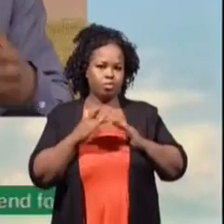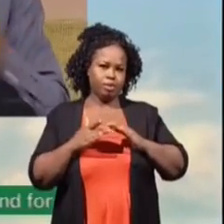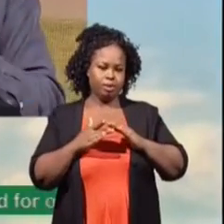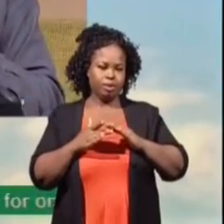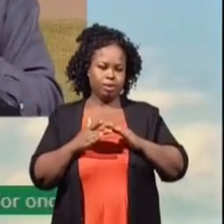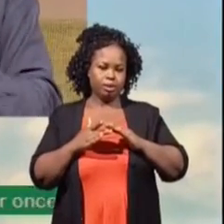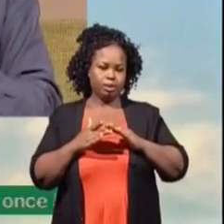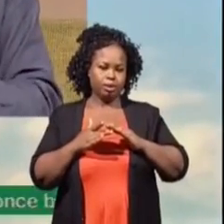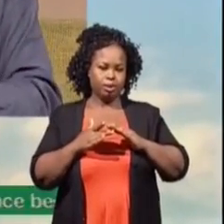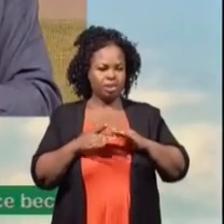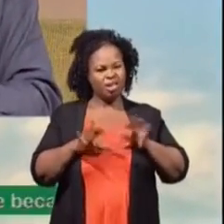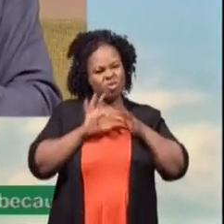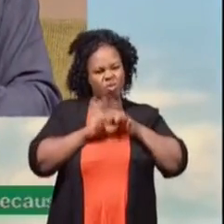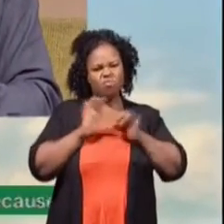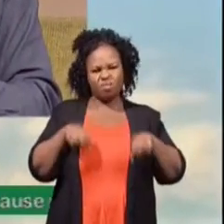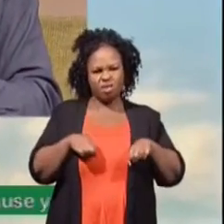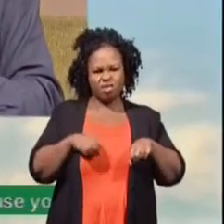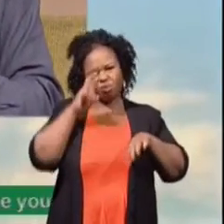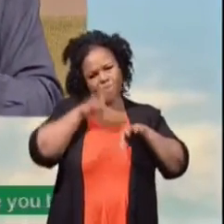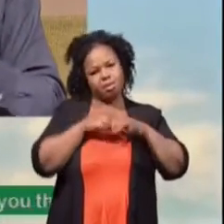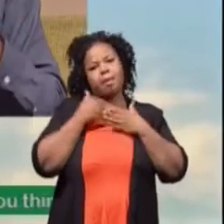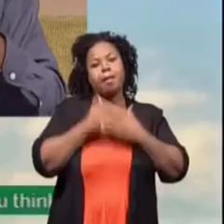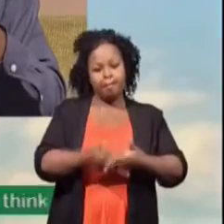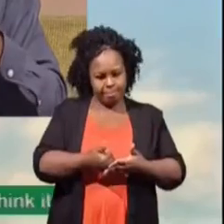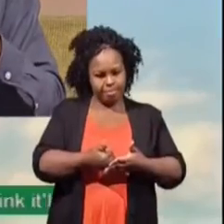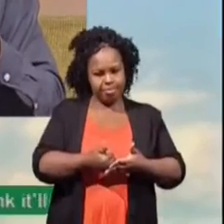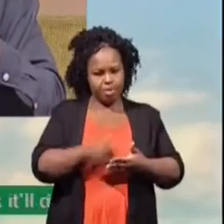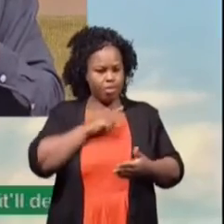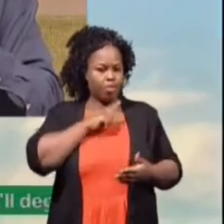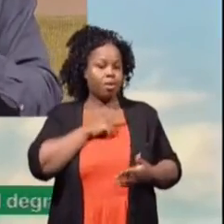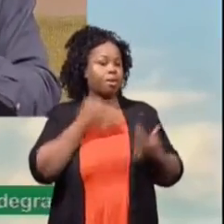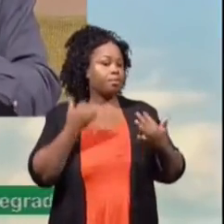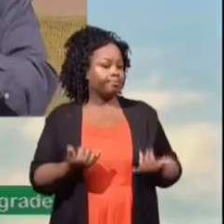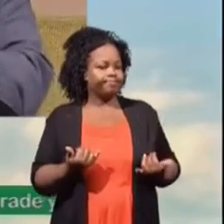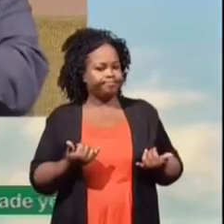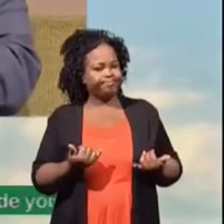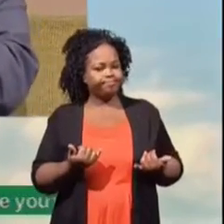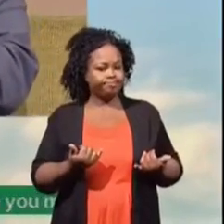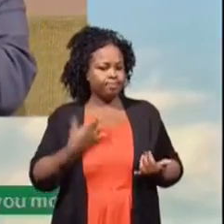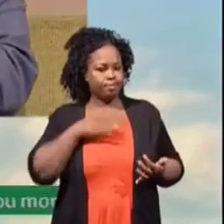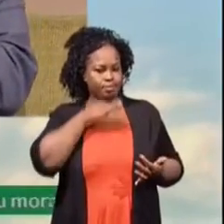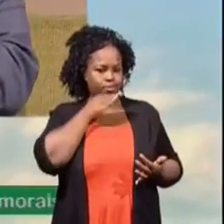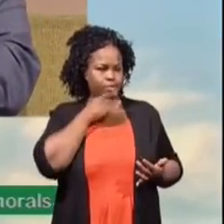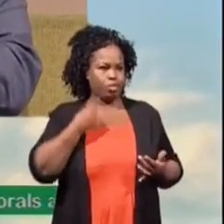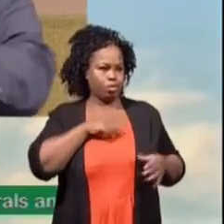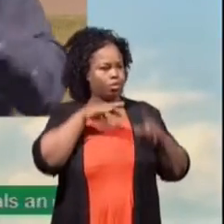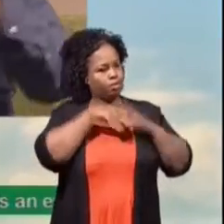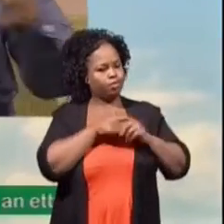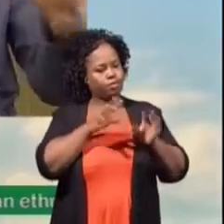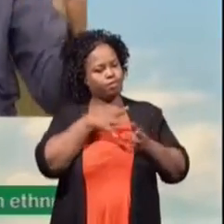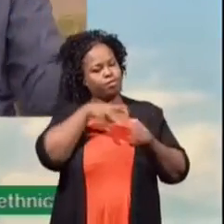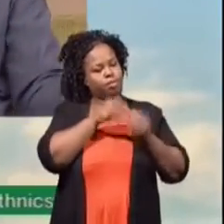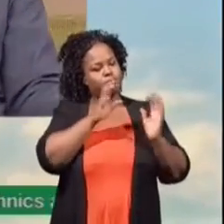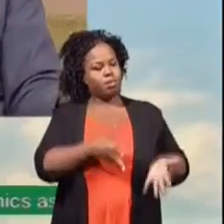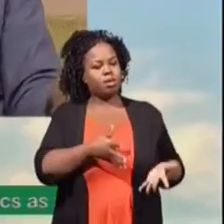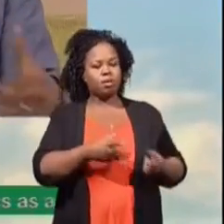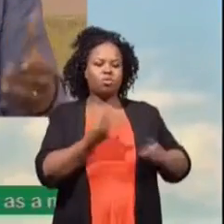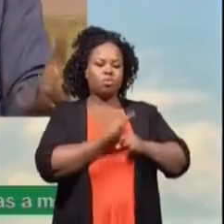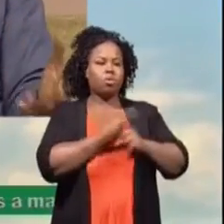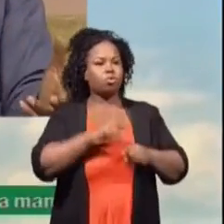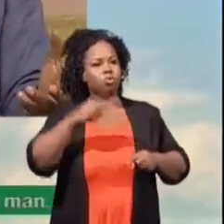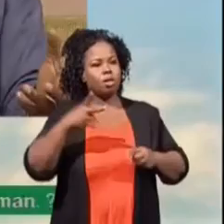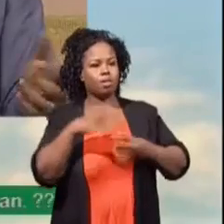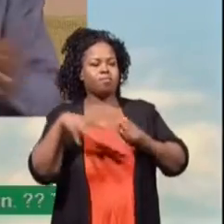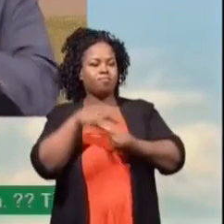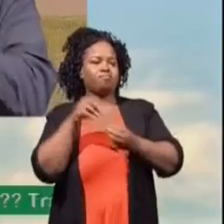the community. At home, sometimes we do need help because now we don't only run this family. There are many